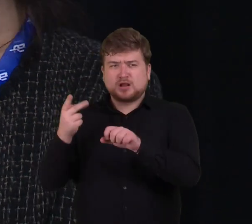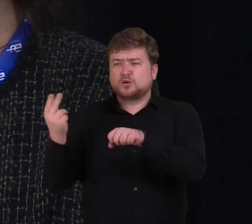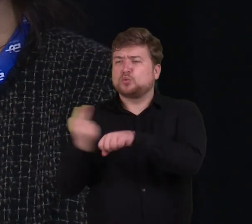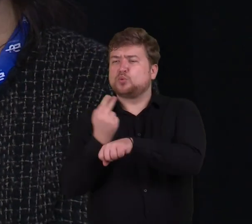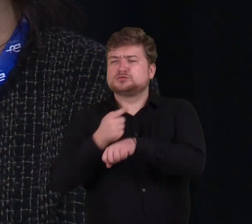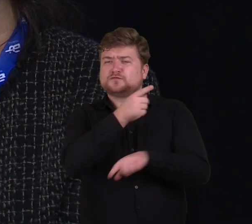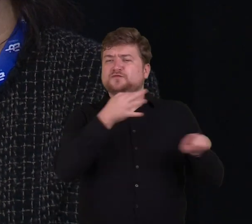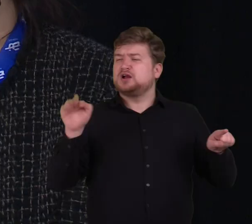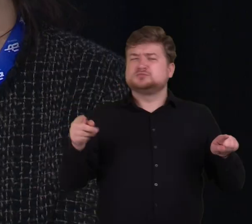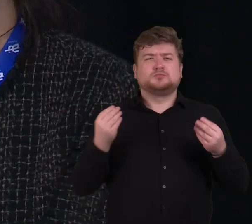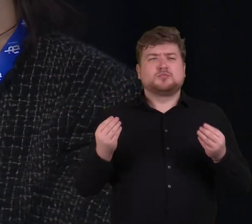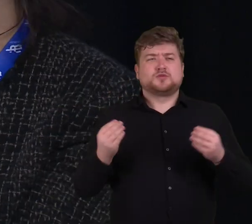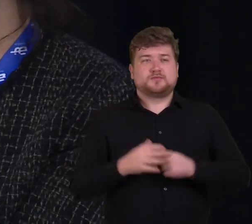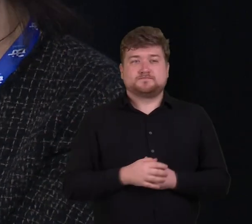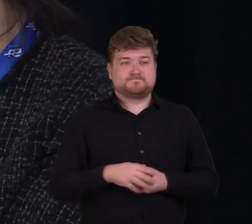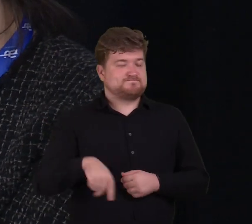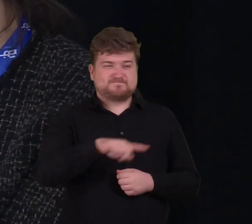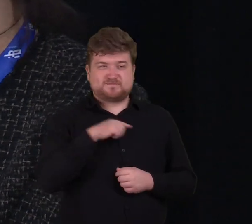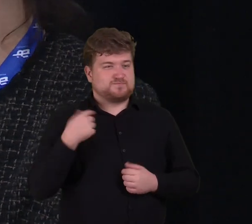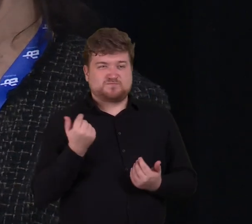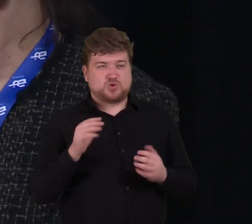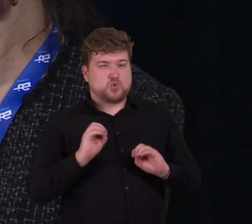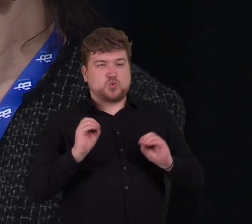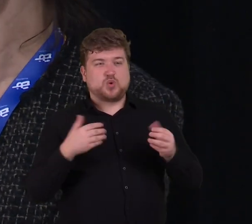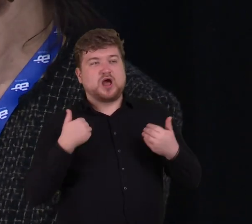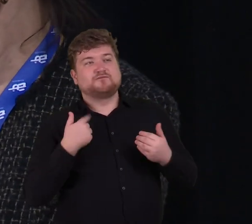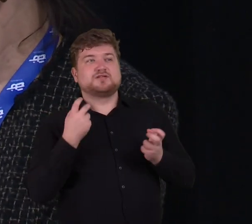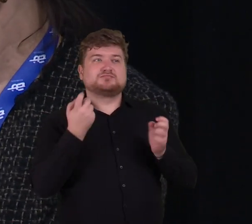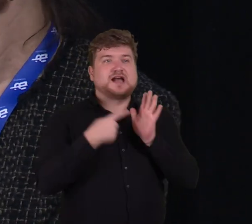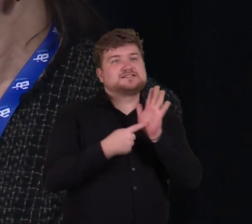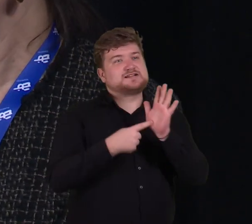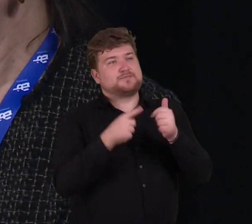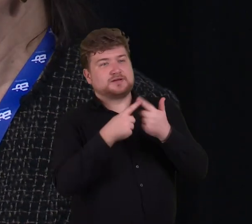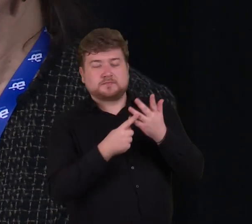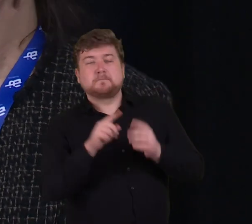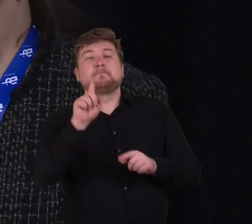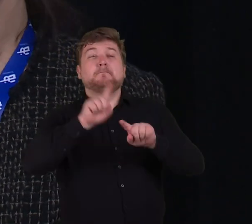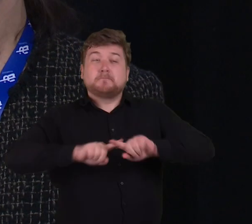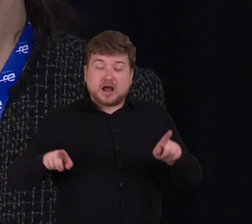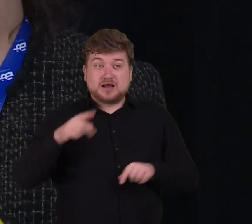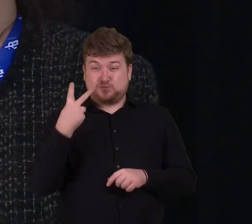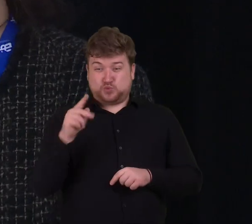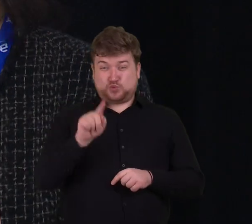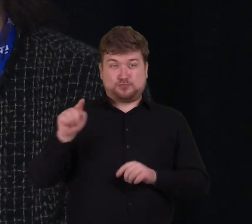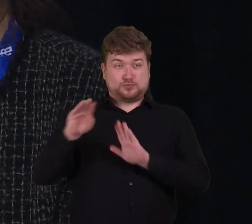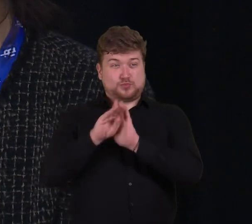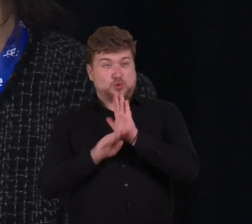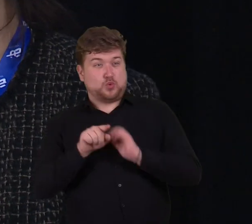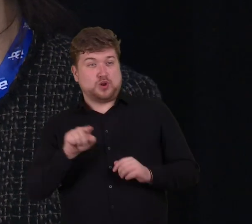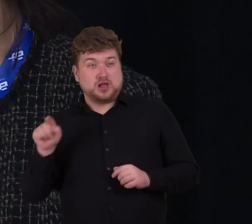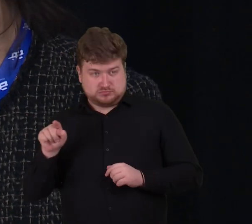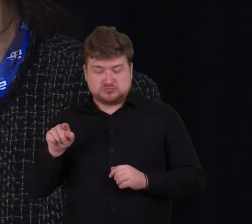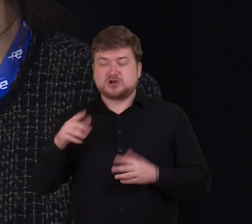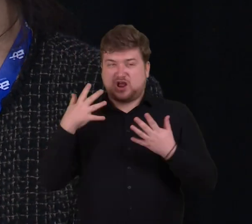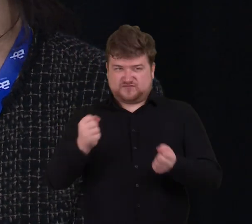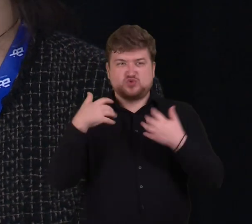But they are used differently from a region to another. Okay. And this, so the results are